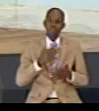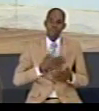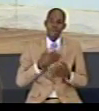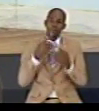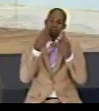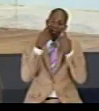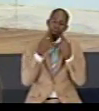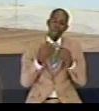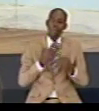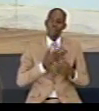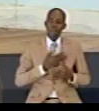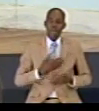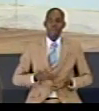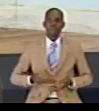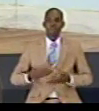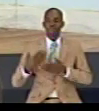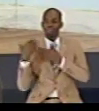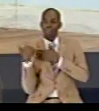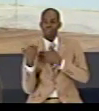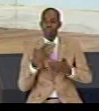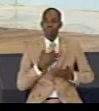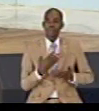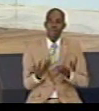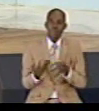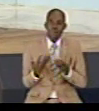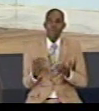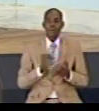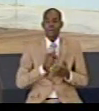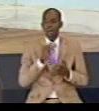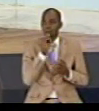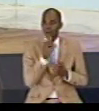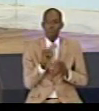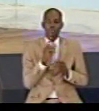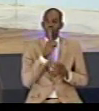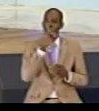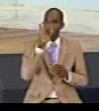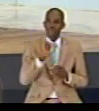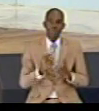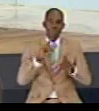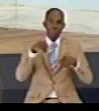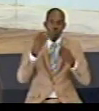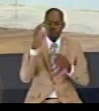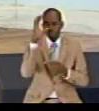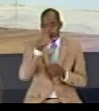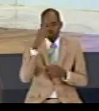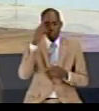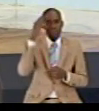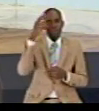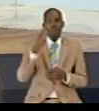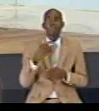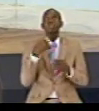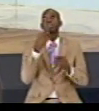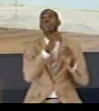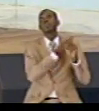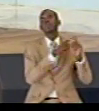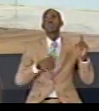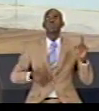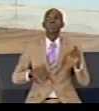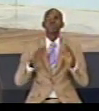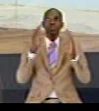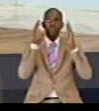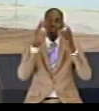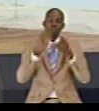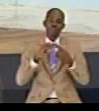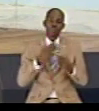my passion. And I'm really going out for God. He says, attend unto my prayer. Verse 2,